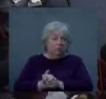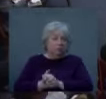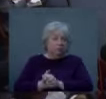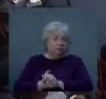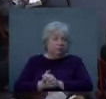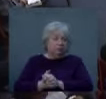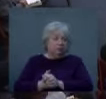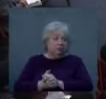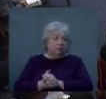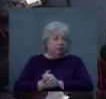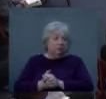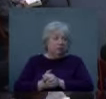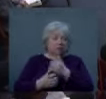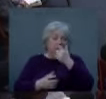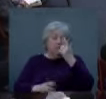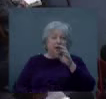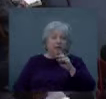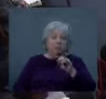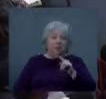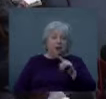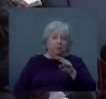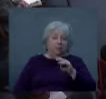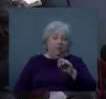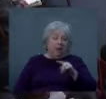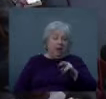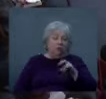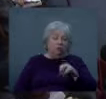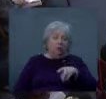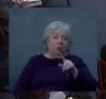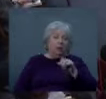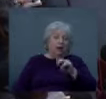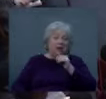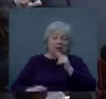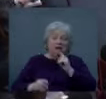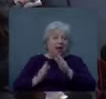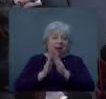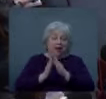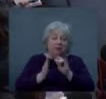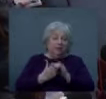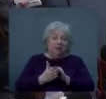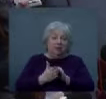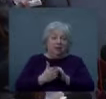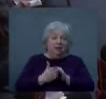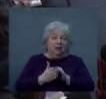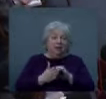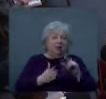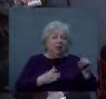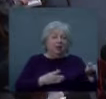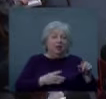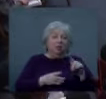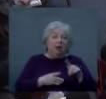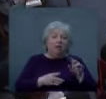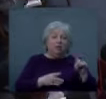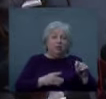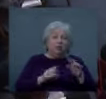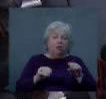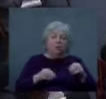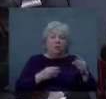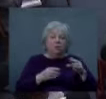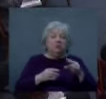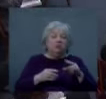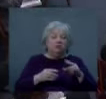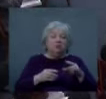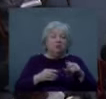the Metro Plan evidently did not ask that these people be given this bid? Director Eckhock,